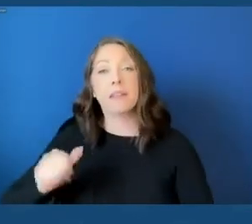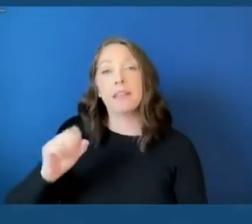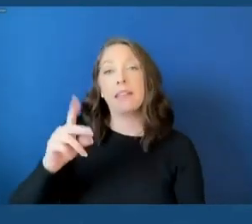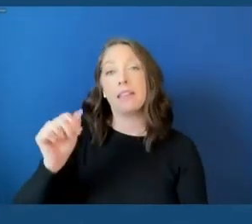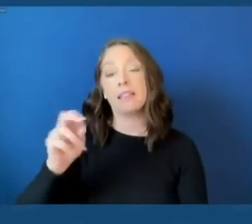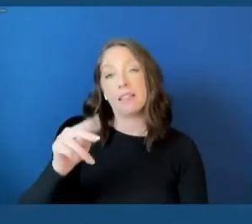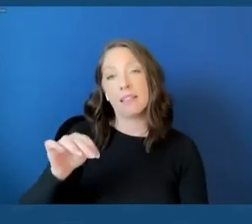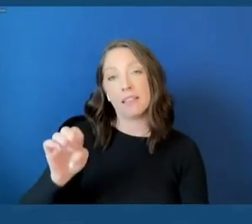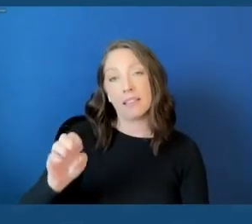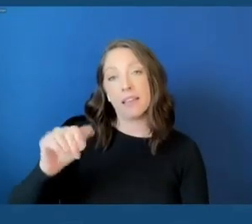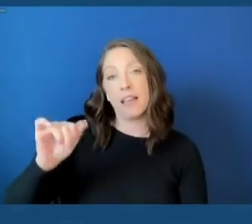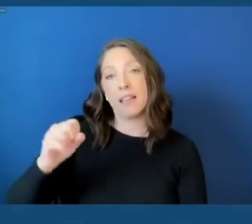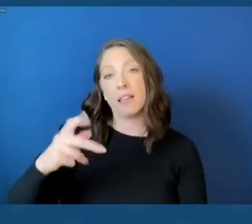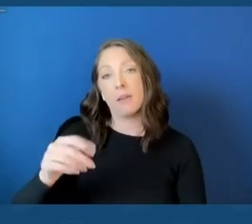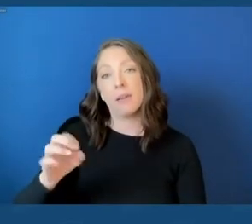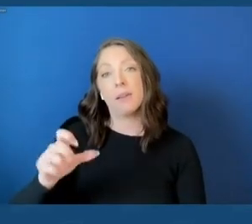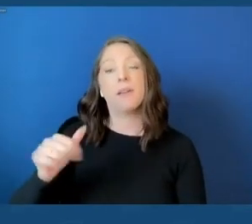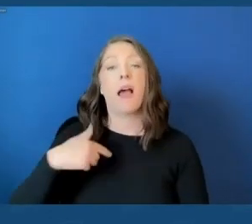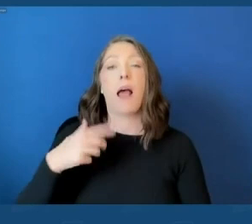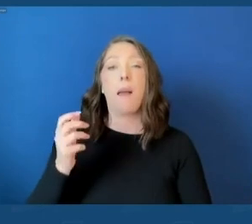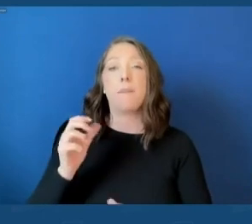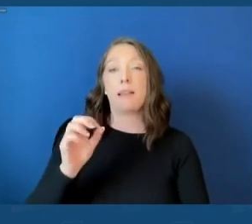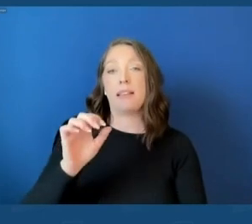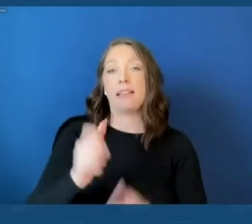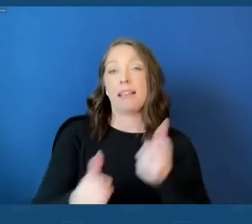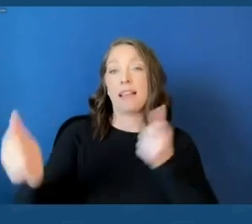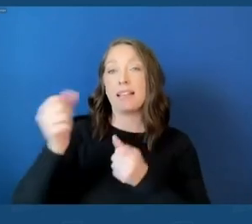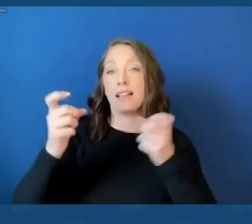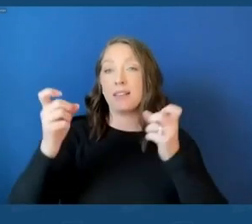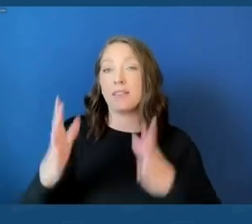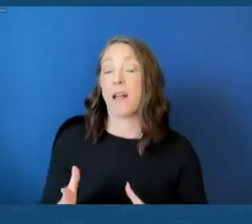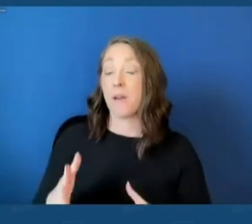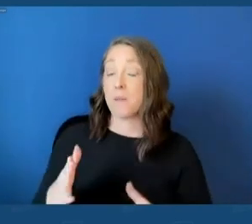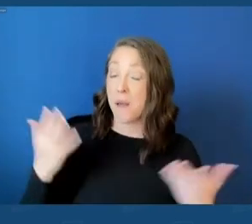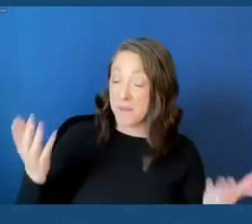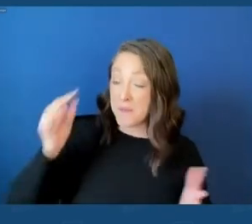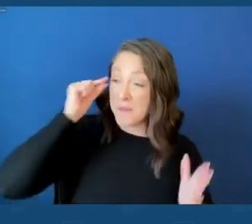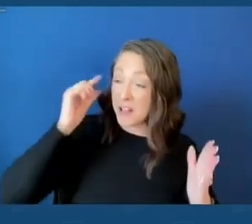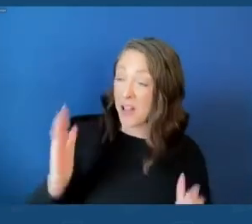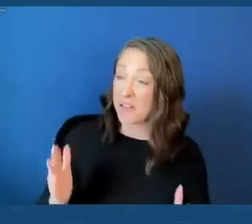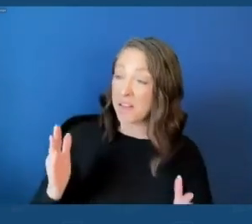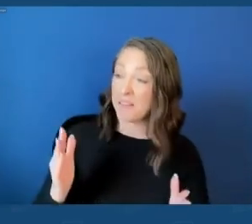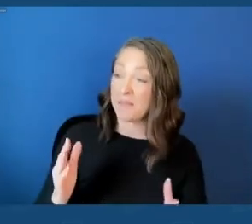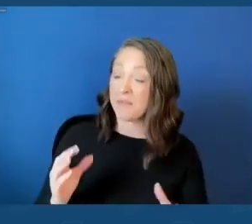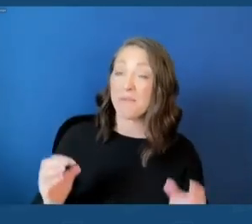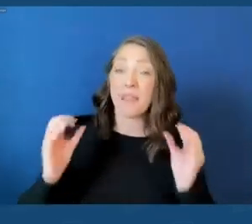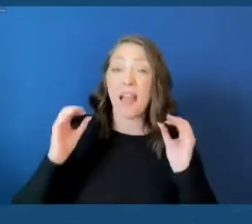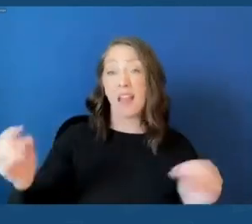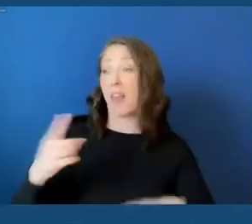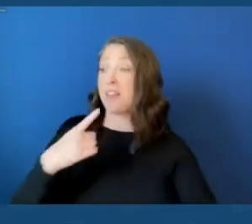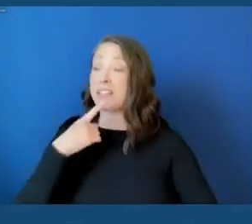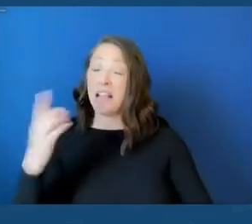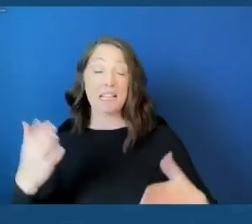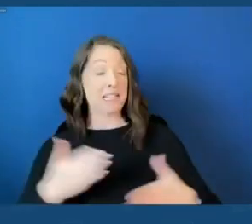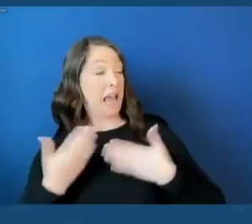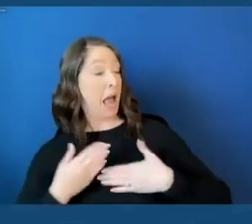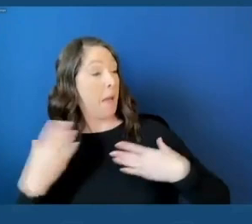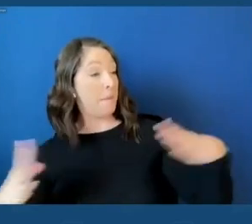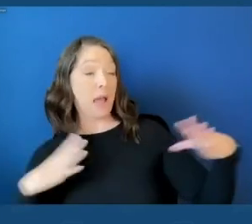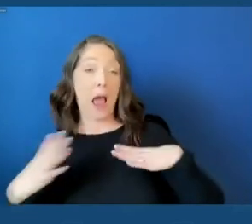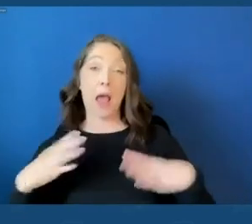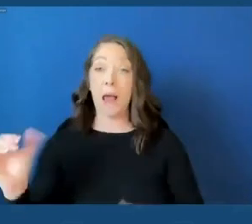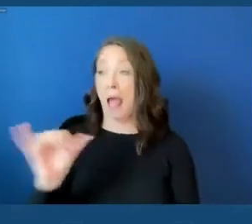Citizens Campaign for the Environment. Well, Governor Hochul, nothing says happy holidays like the gift of clean